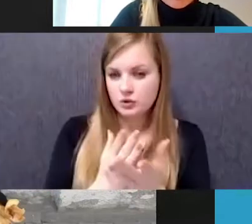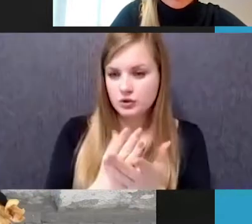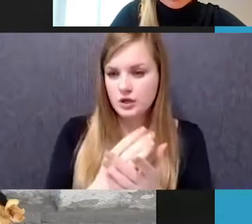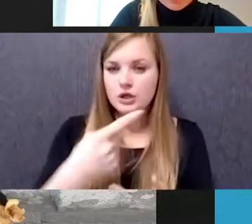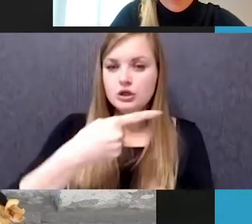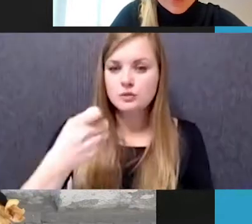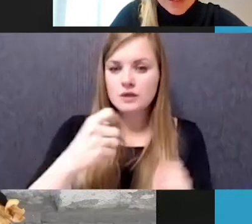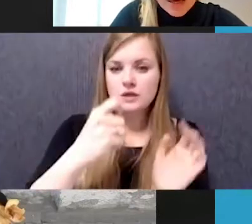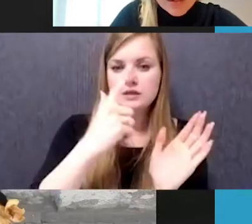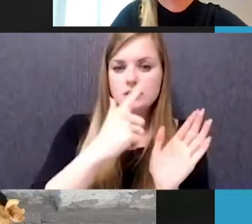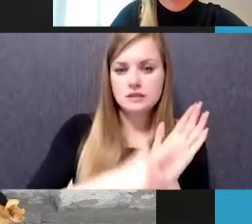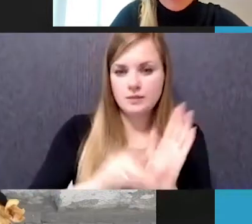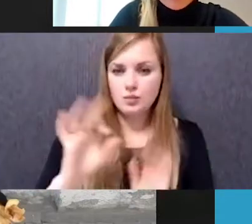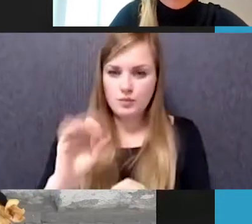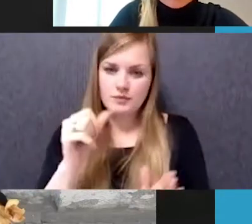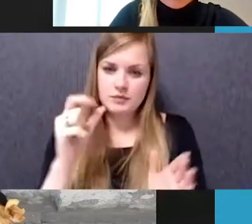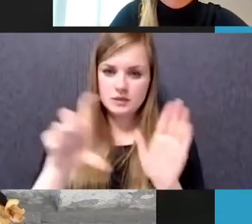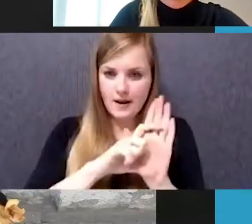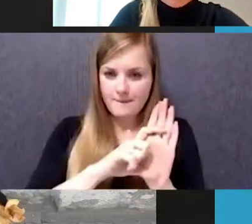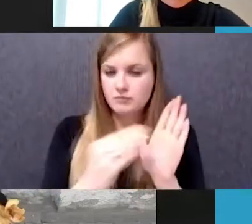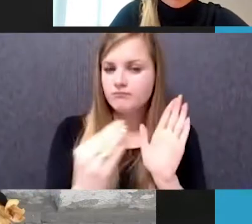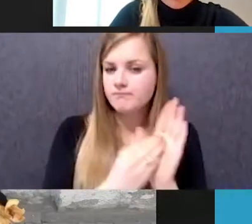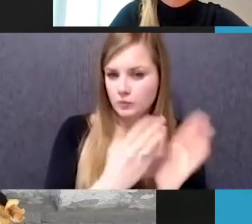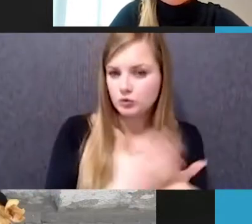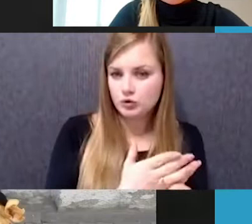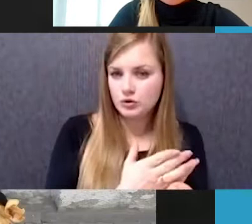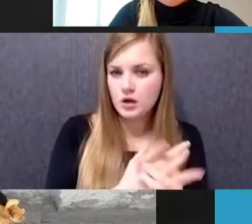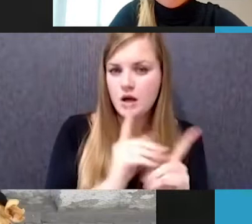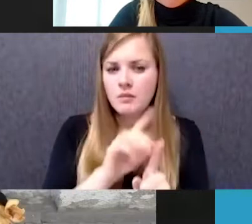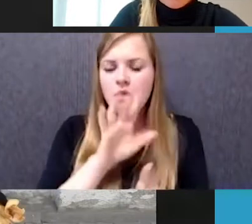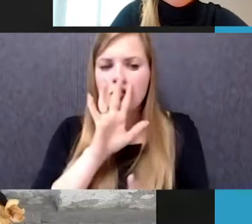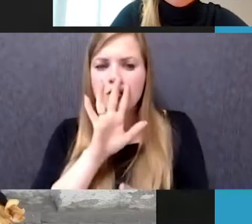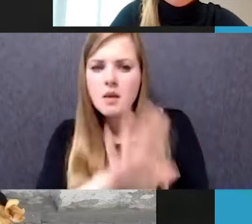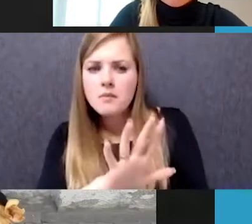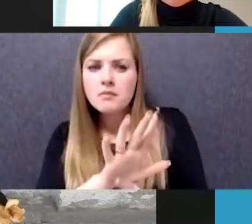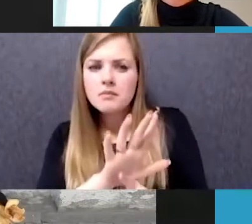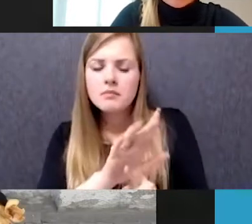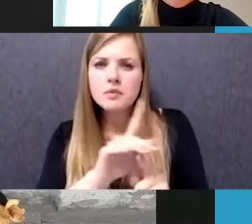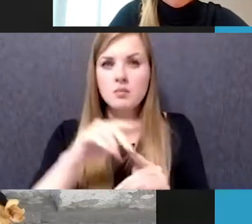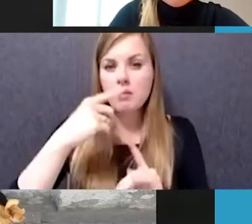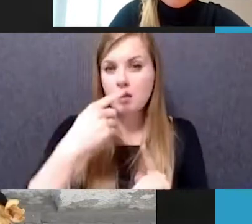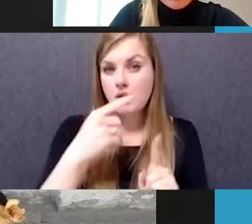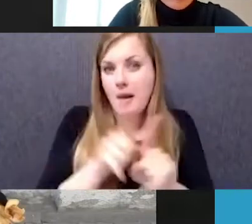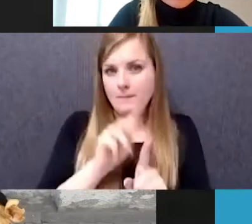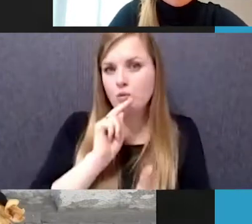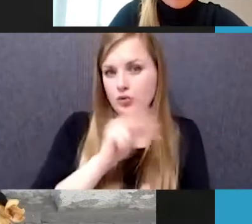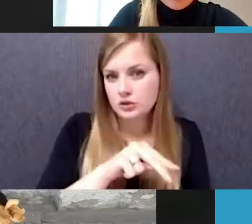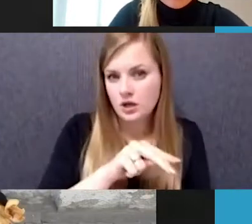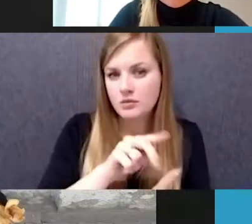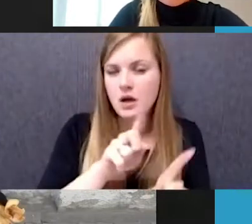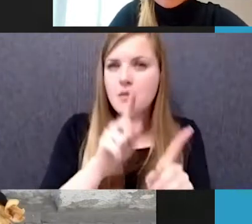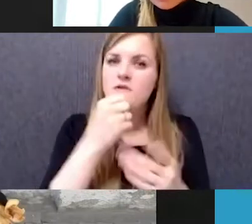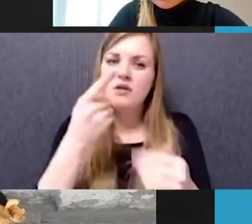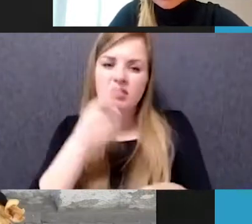one article of the Criminal Code, and this is Article 170. The